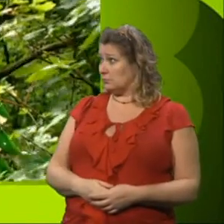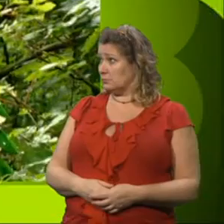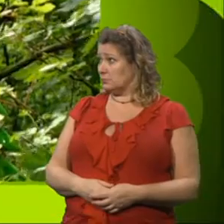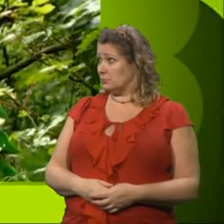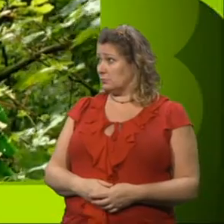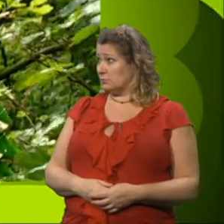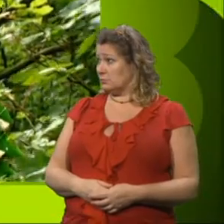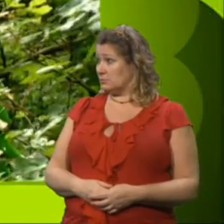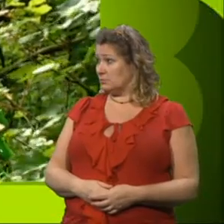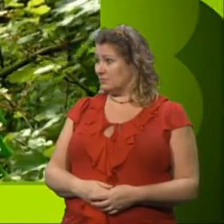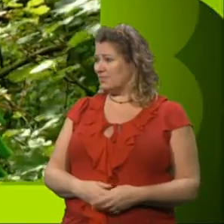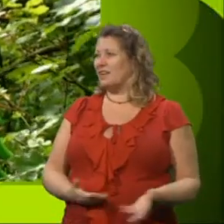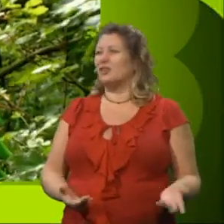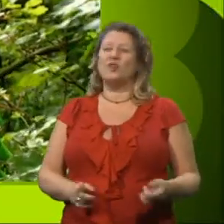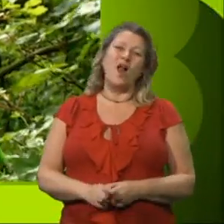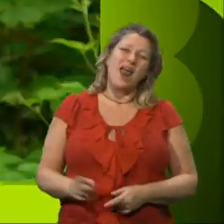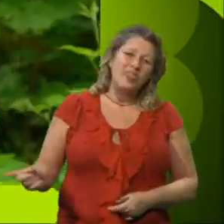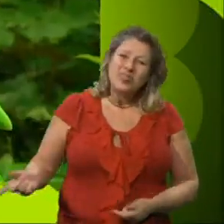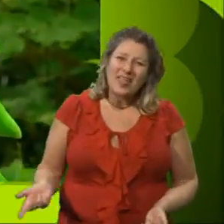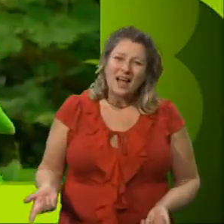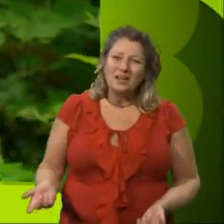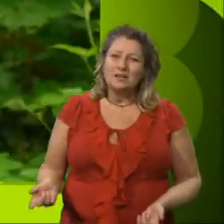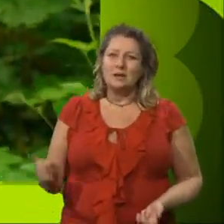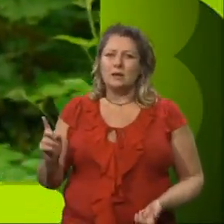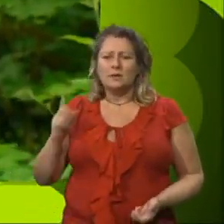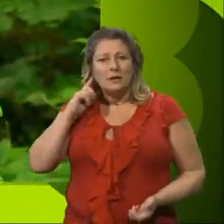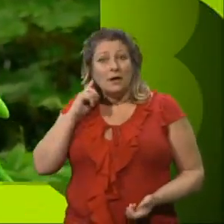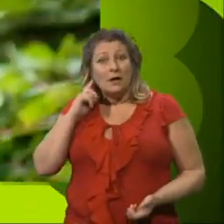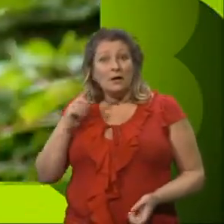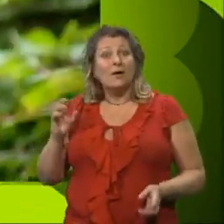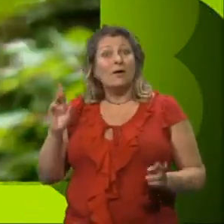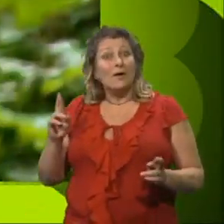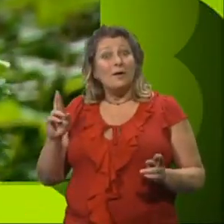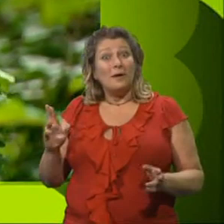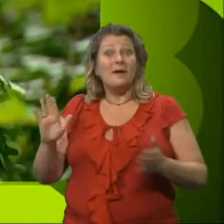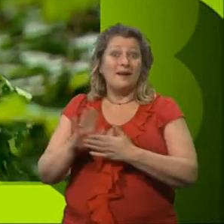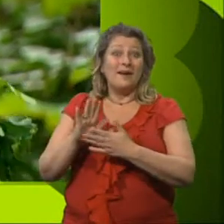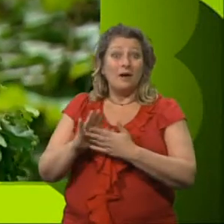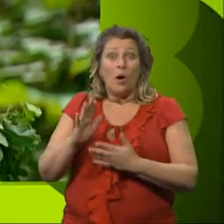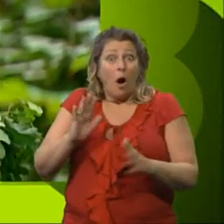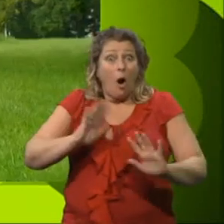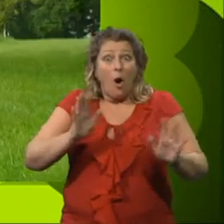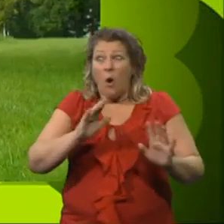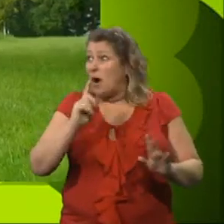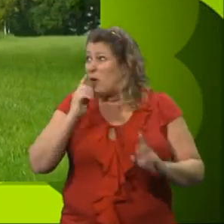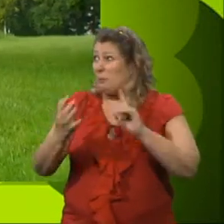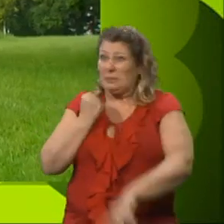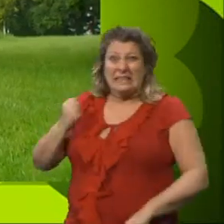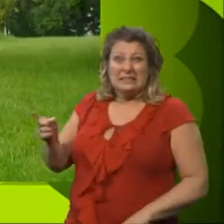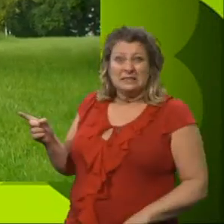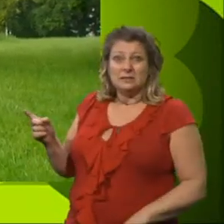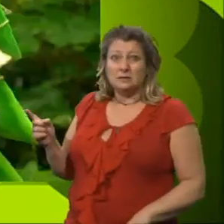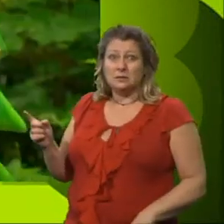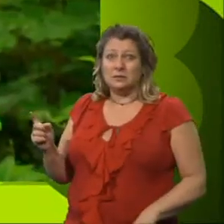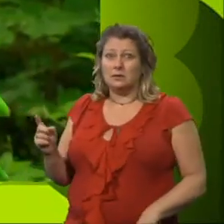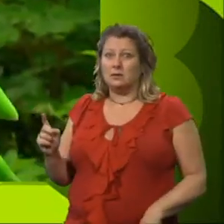Oh, yeah. I didn't mean like that. How about this? Shh. Twinkle Toes will rip us to pieces.